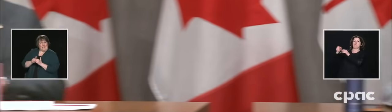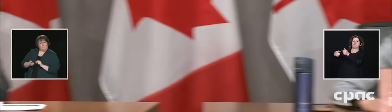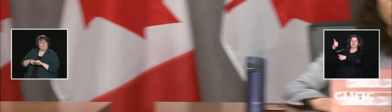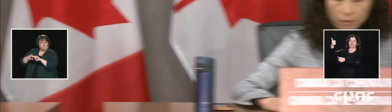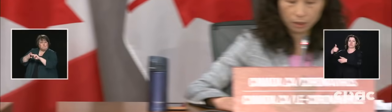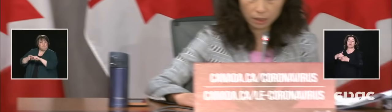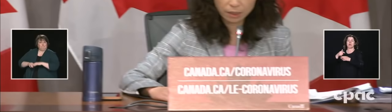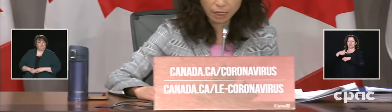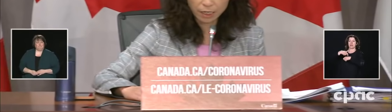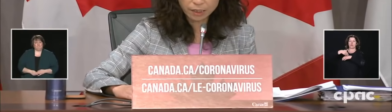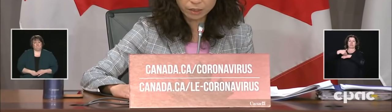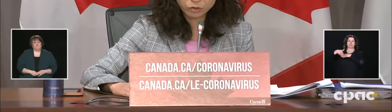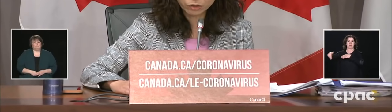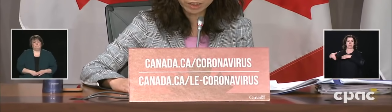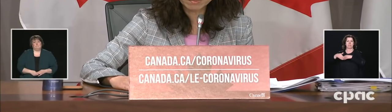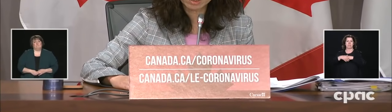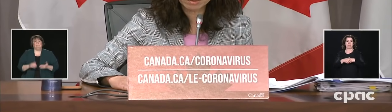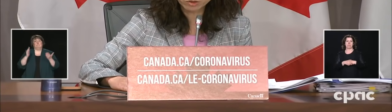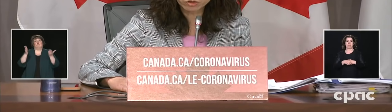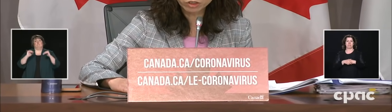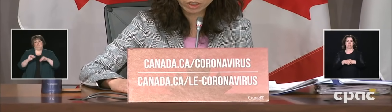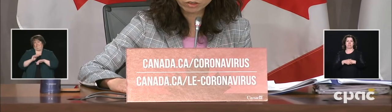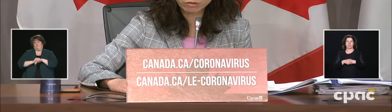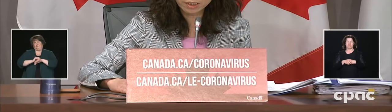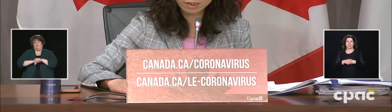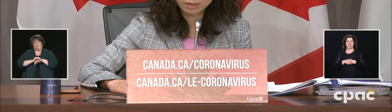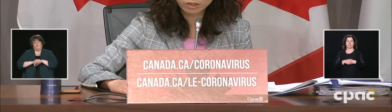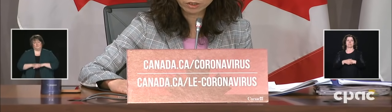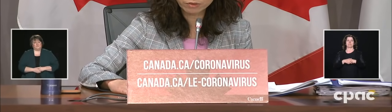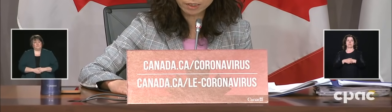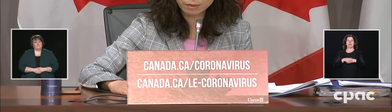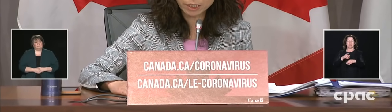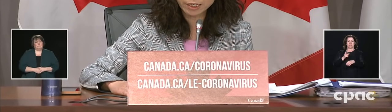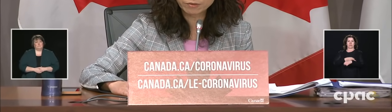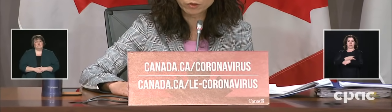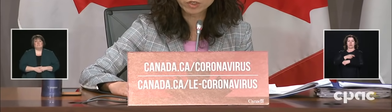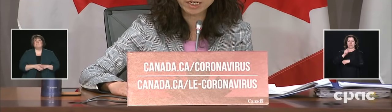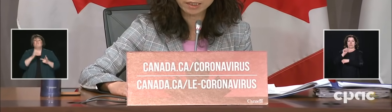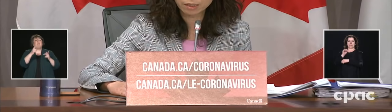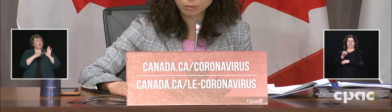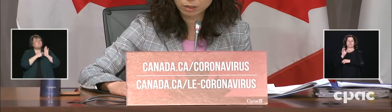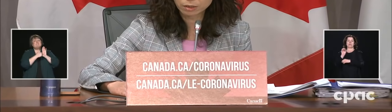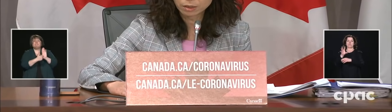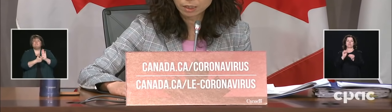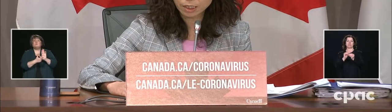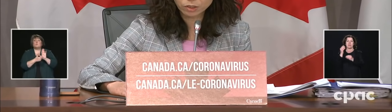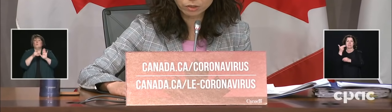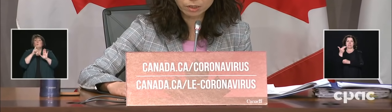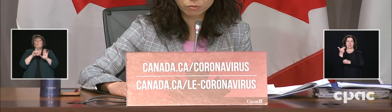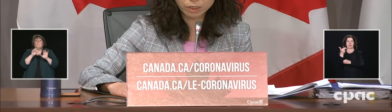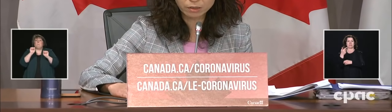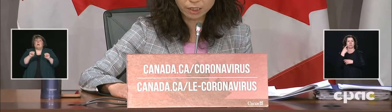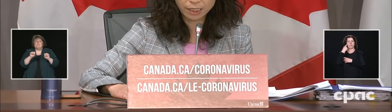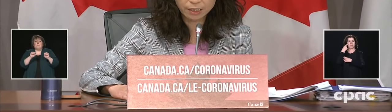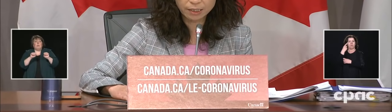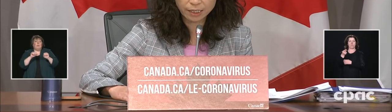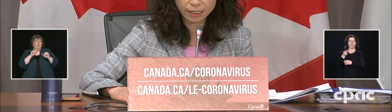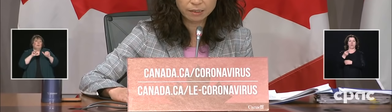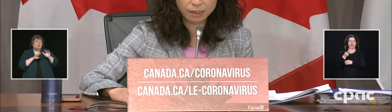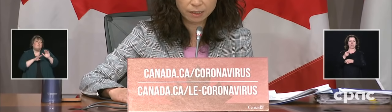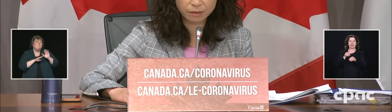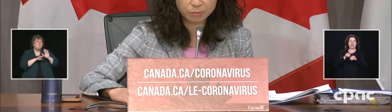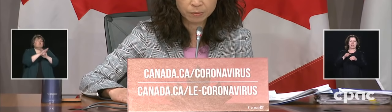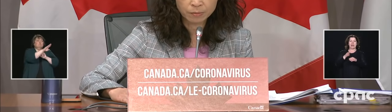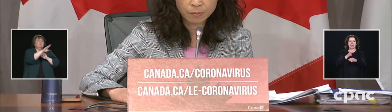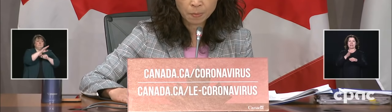Slide 13. This slide illustrates possible trajectories generated by a forecasting model that uses real Canadian